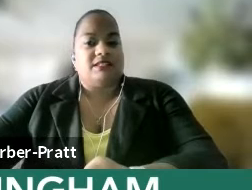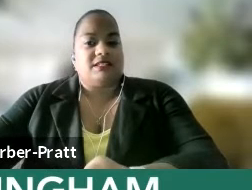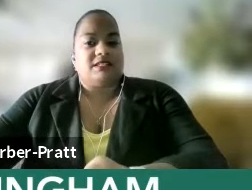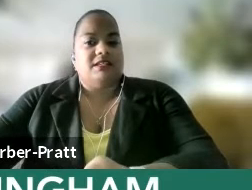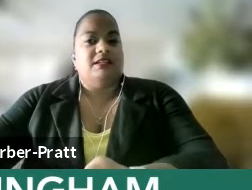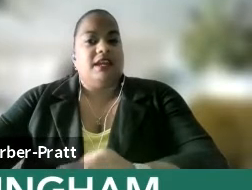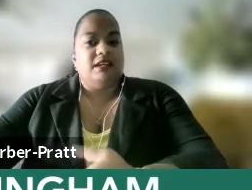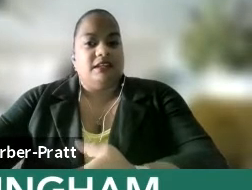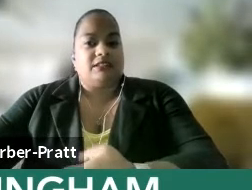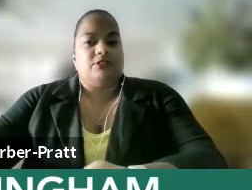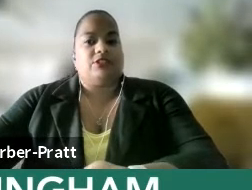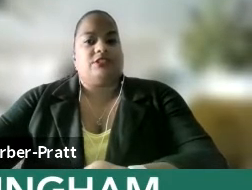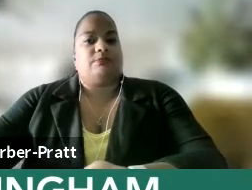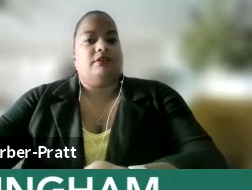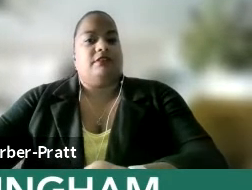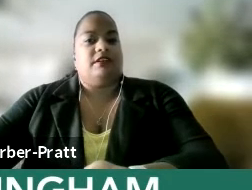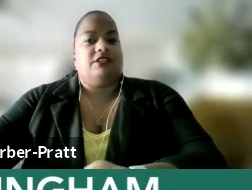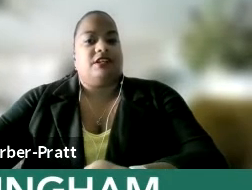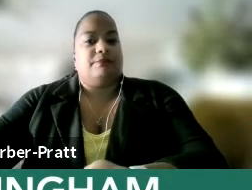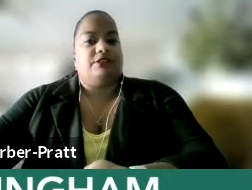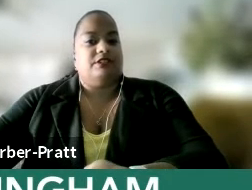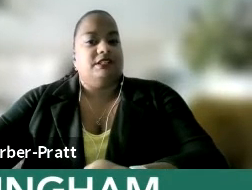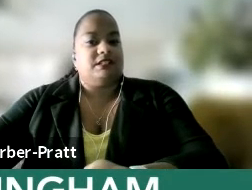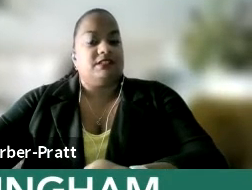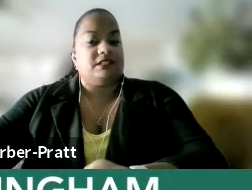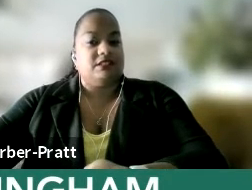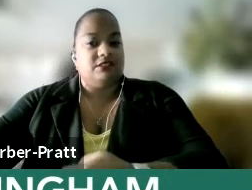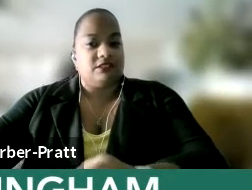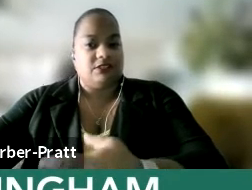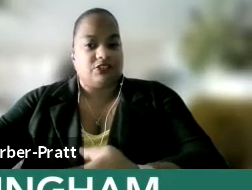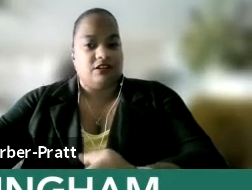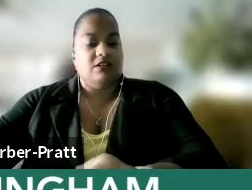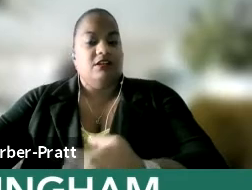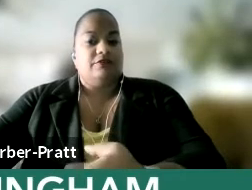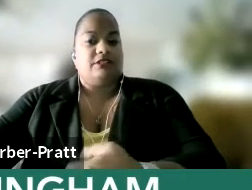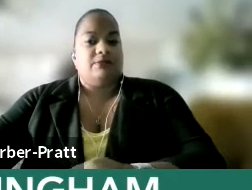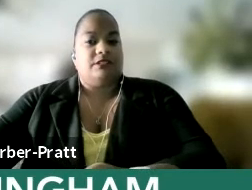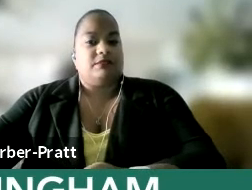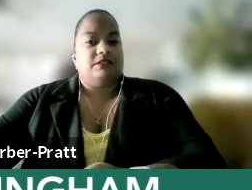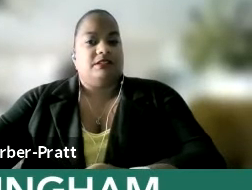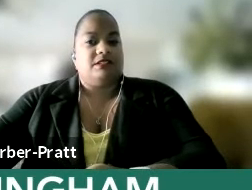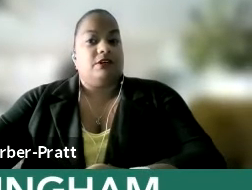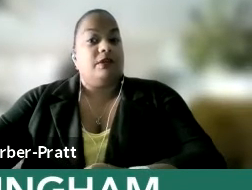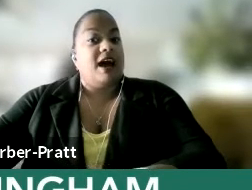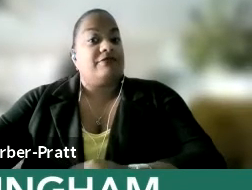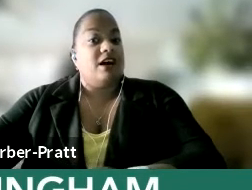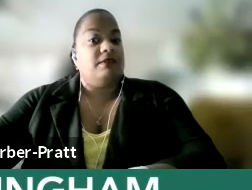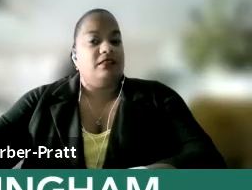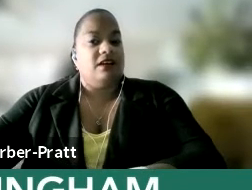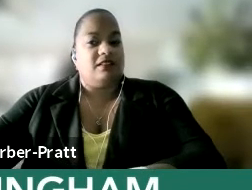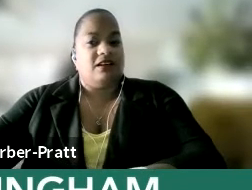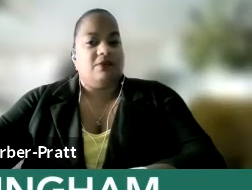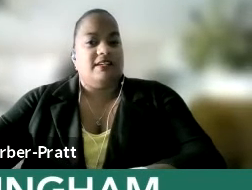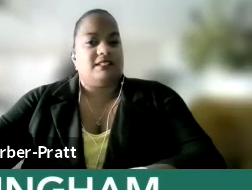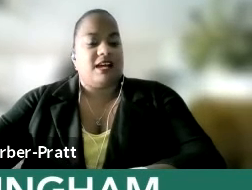still exist. Gaining exposure to sport and recreation opportunities still continues to be a struggle for some with disabilities, though we have come